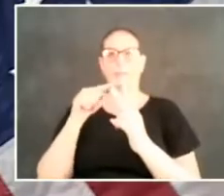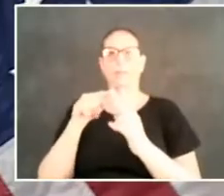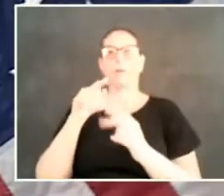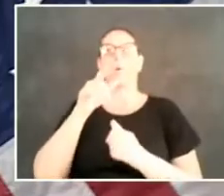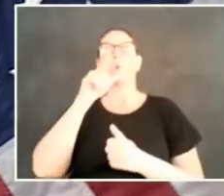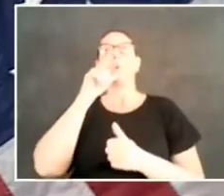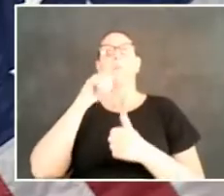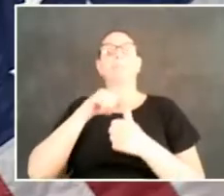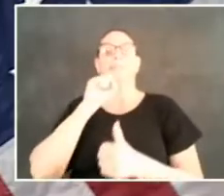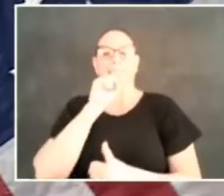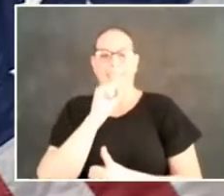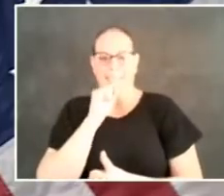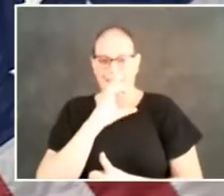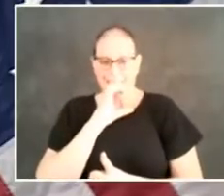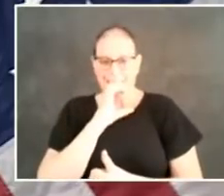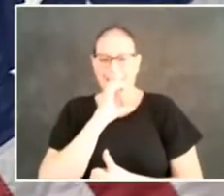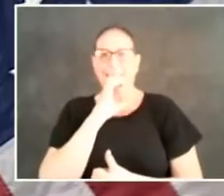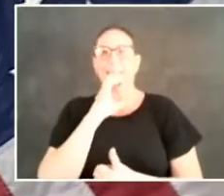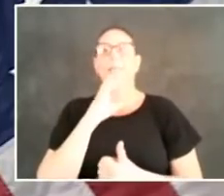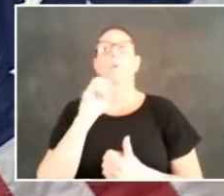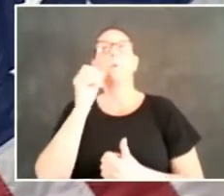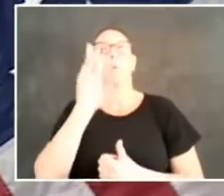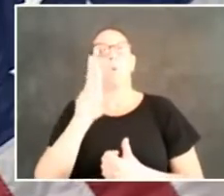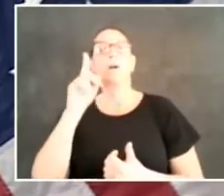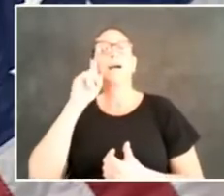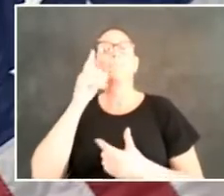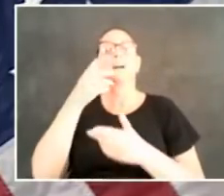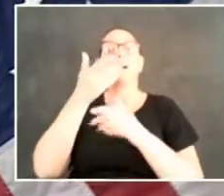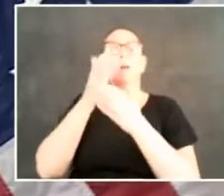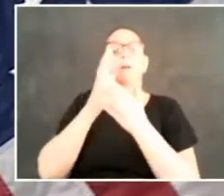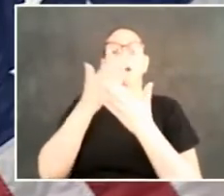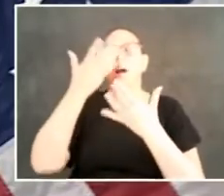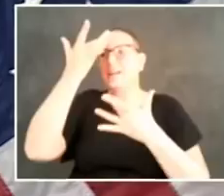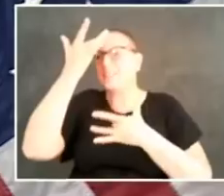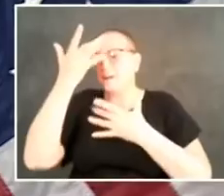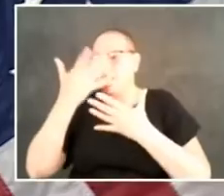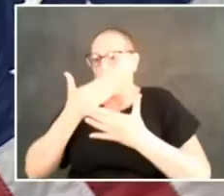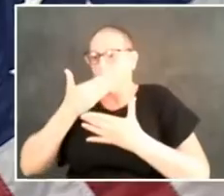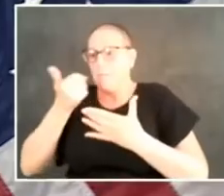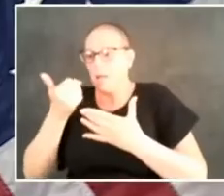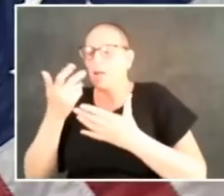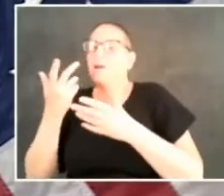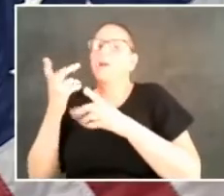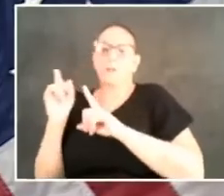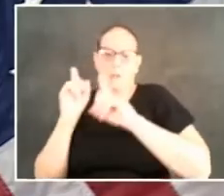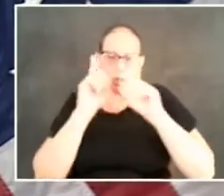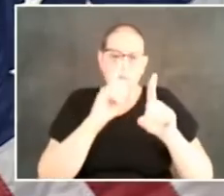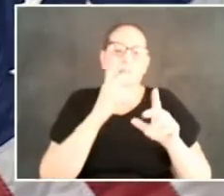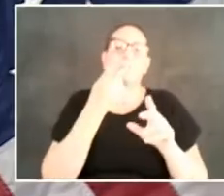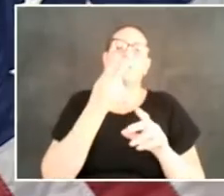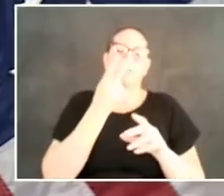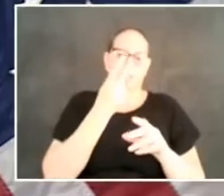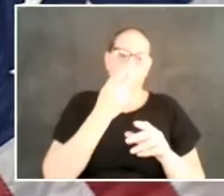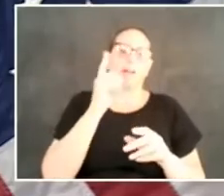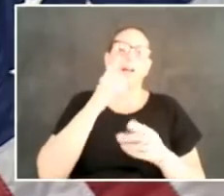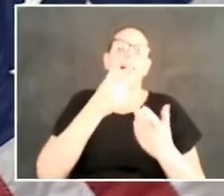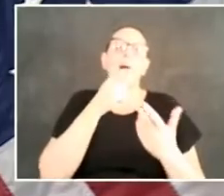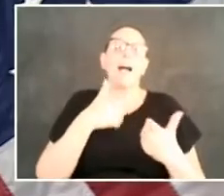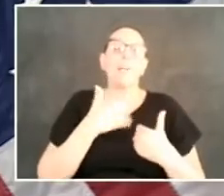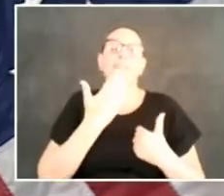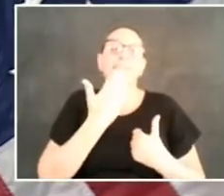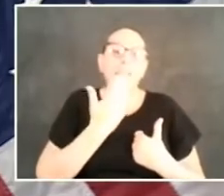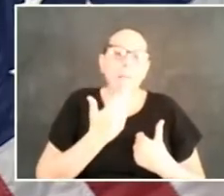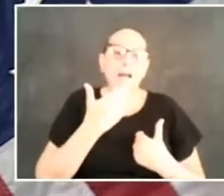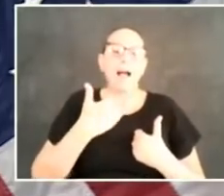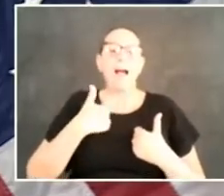like diabetes, lung disease, heart disease. The focus is on those who are